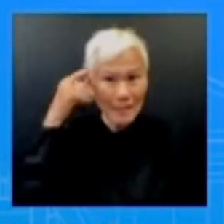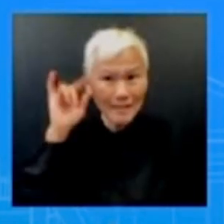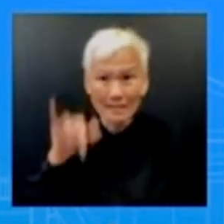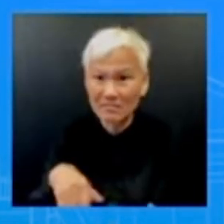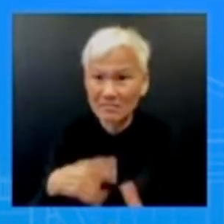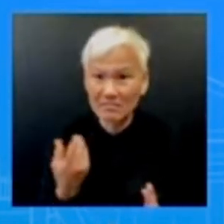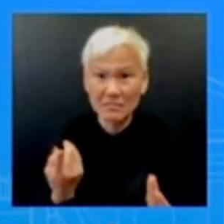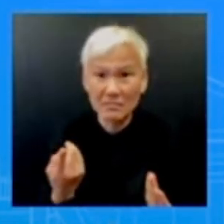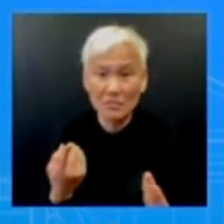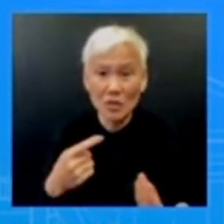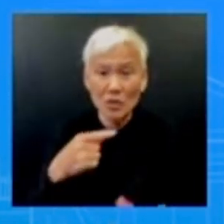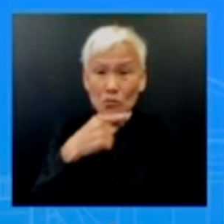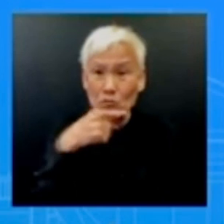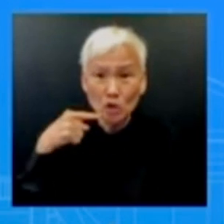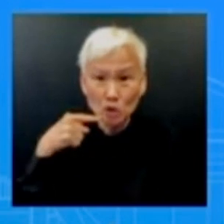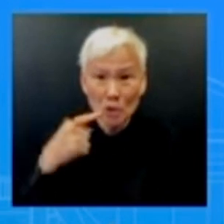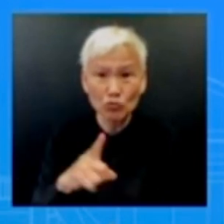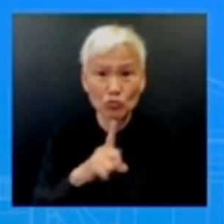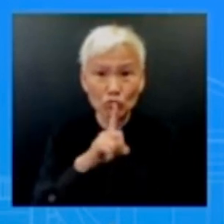I would say there's,